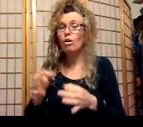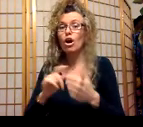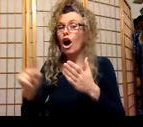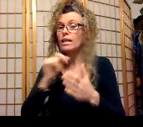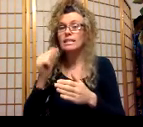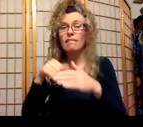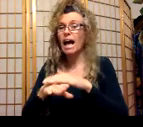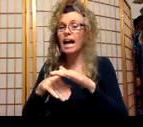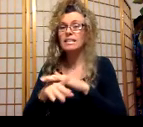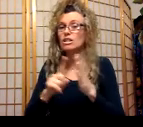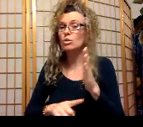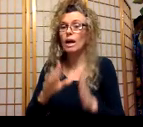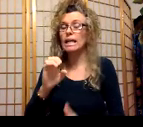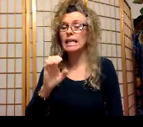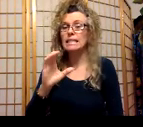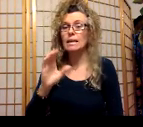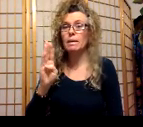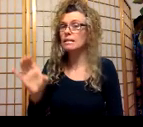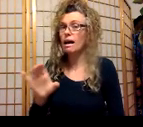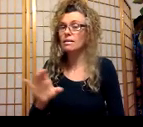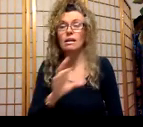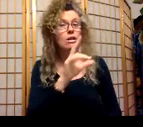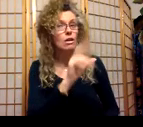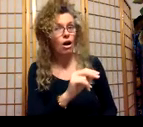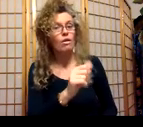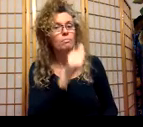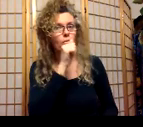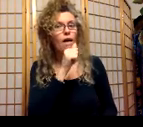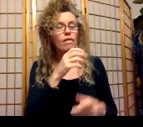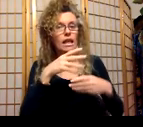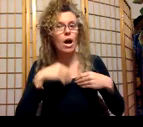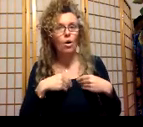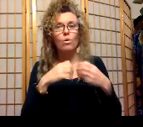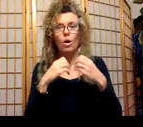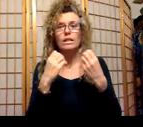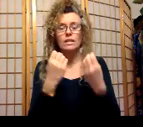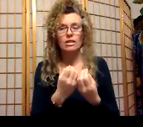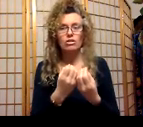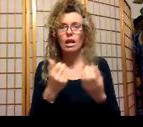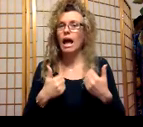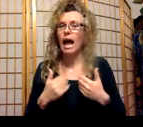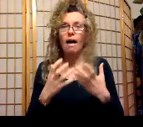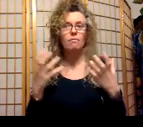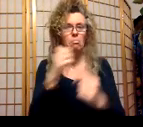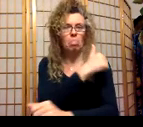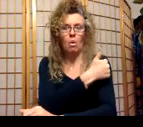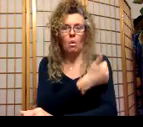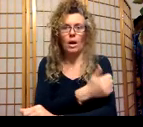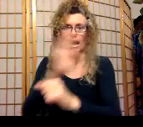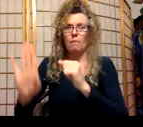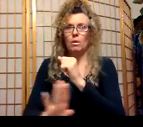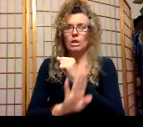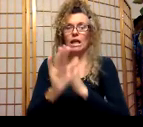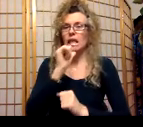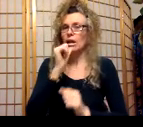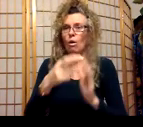have access to what ECB does. No, they are privately owned organizations and have so much authority and protection that